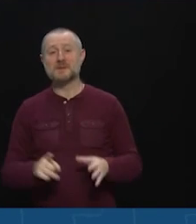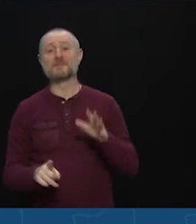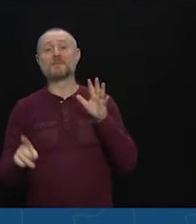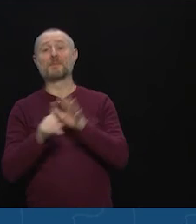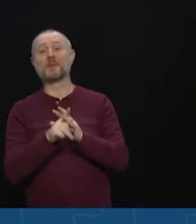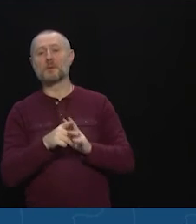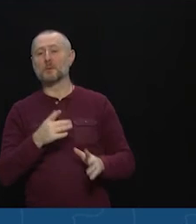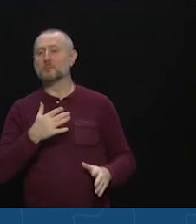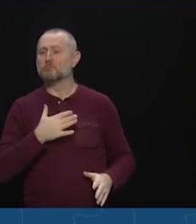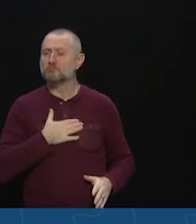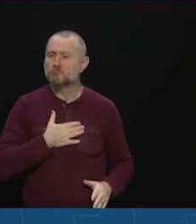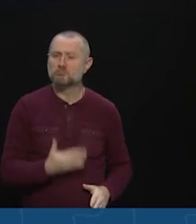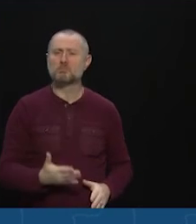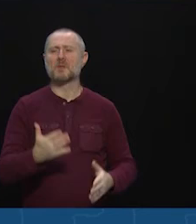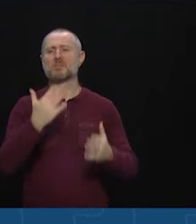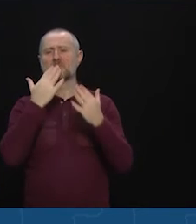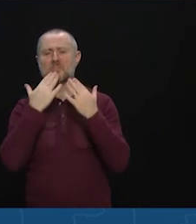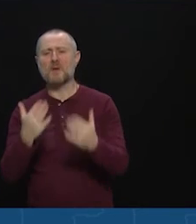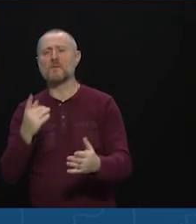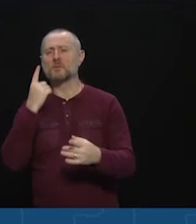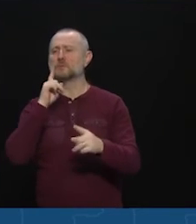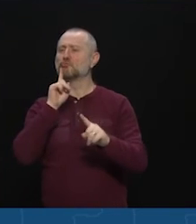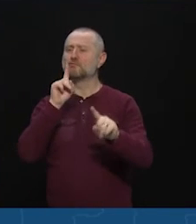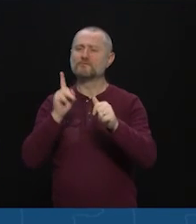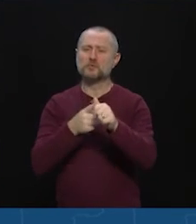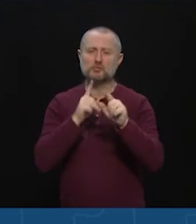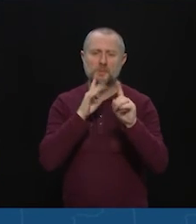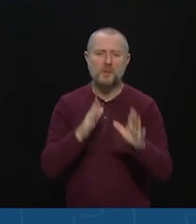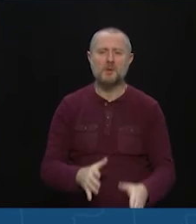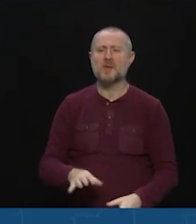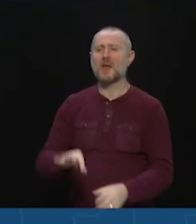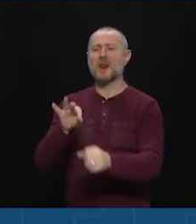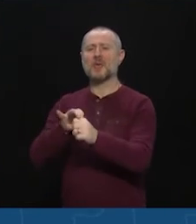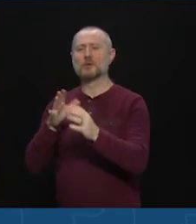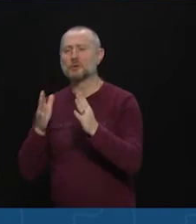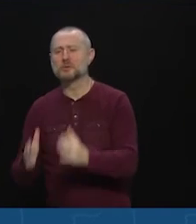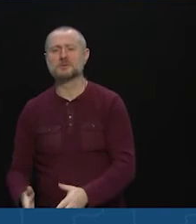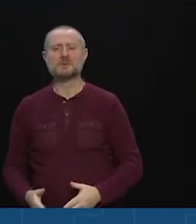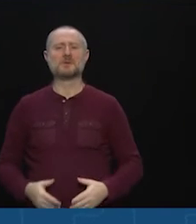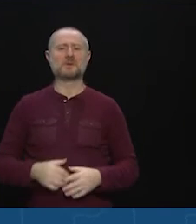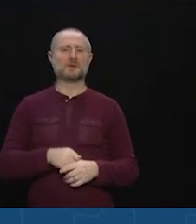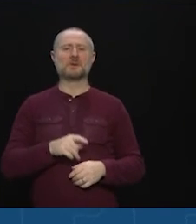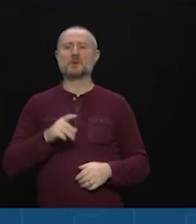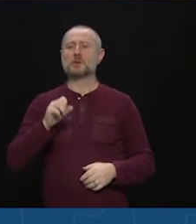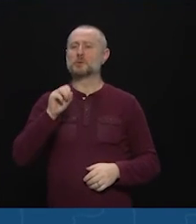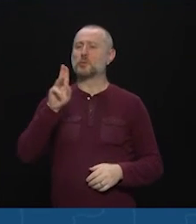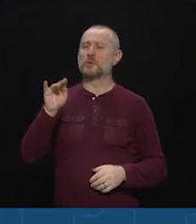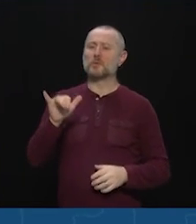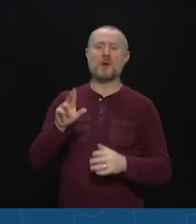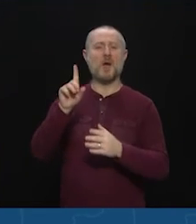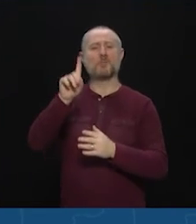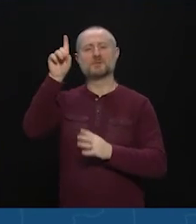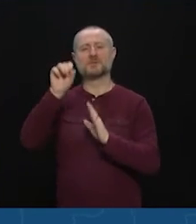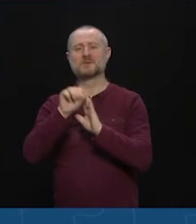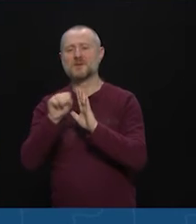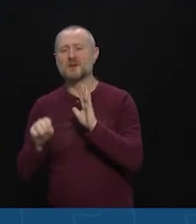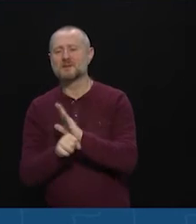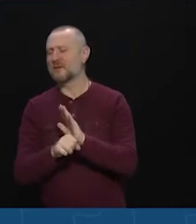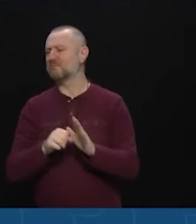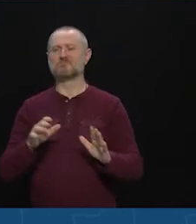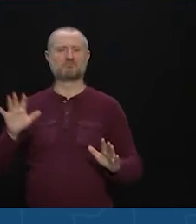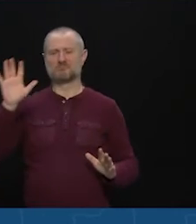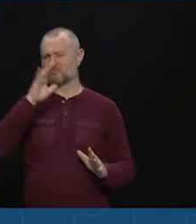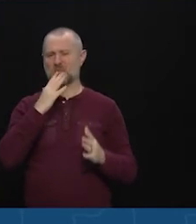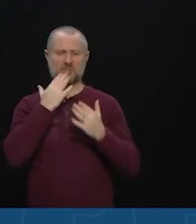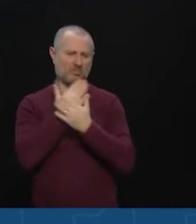and our allies in healthcare and at SUNY Upstate. Extraordinary. So thank you very much, and we'll see you all again with